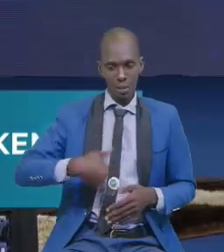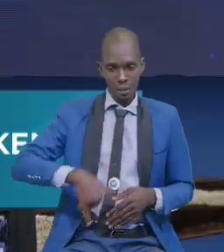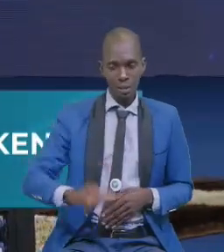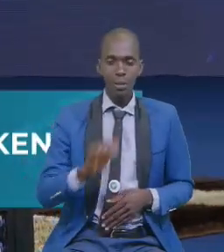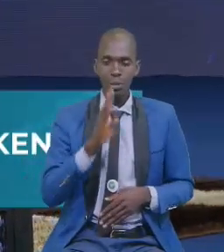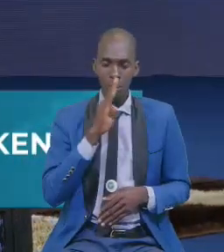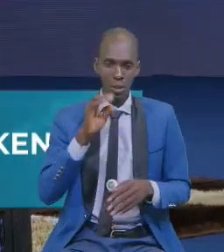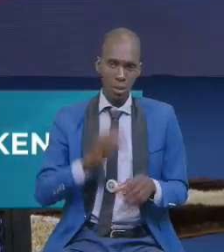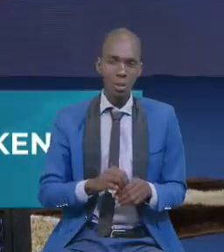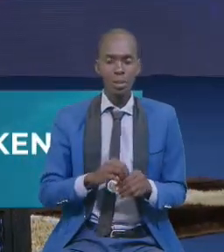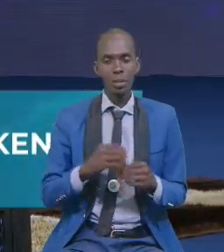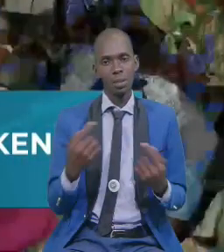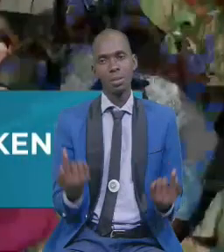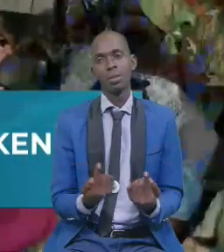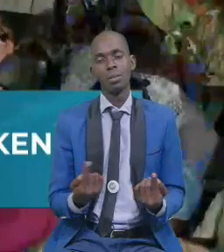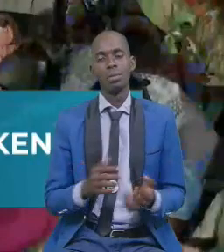we used to do.